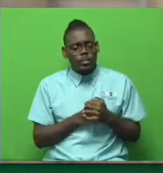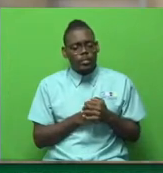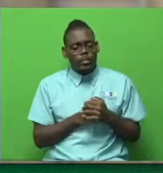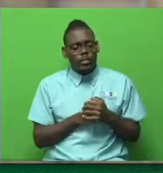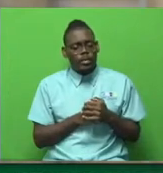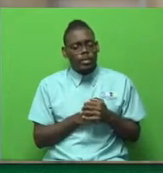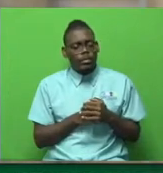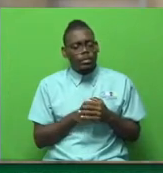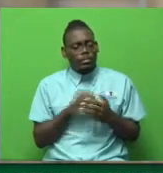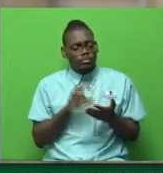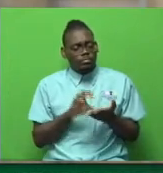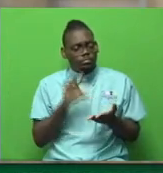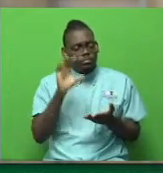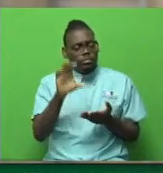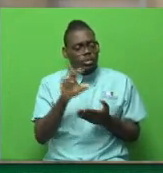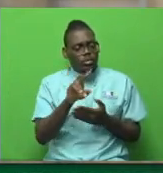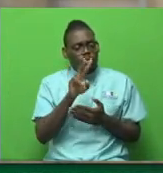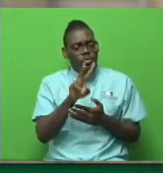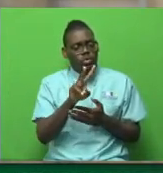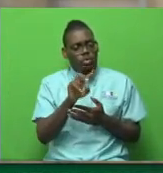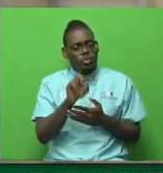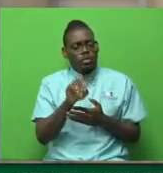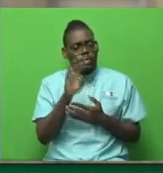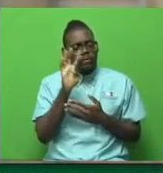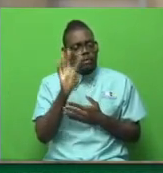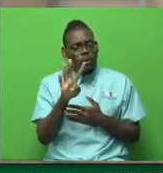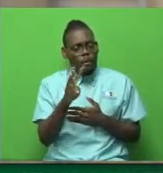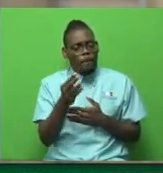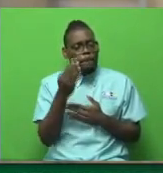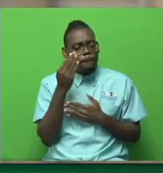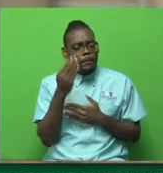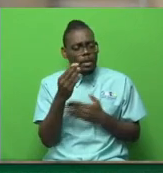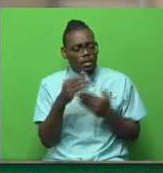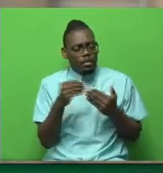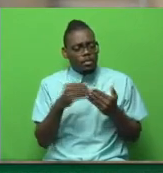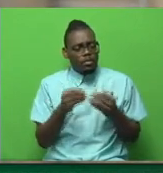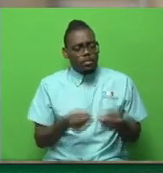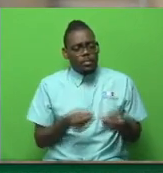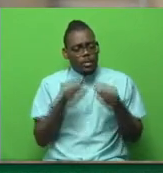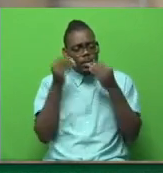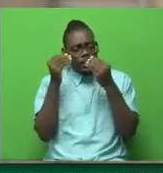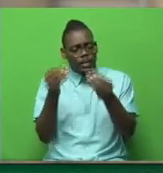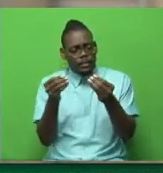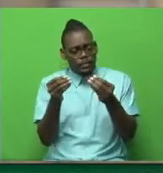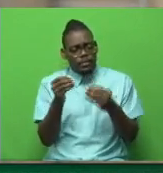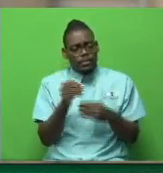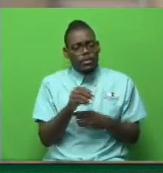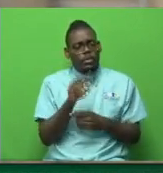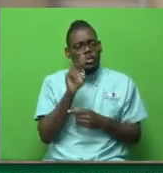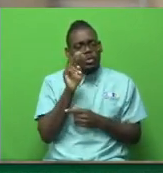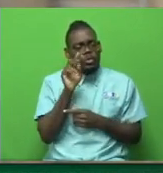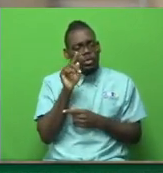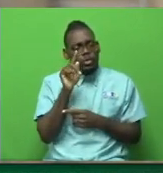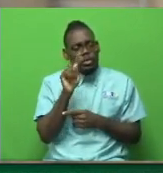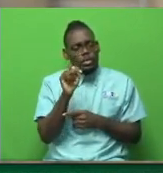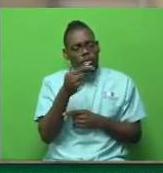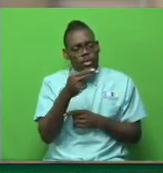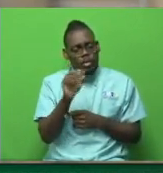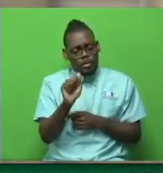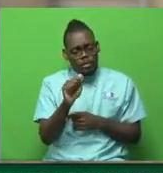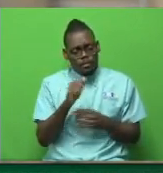2.4 billion dollars to the Tha for 2023 we allocated 2.5